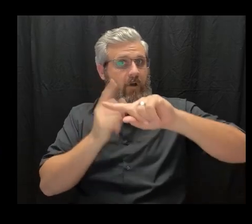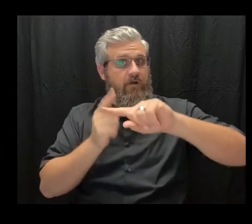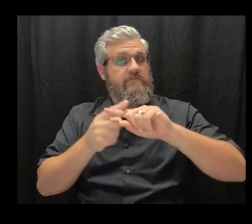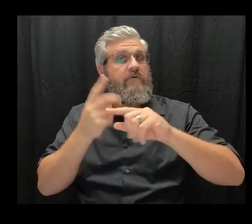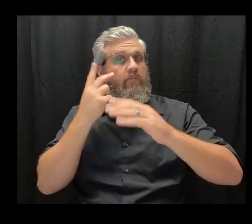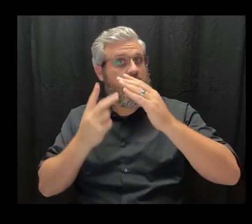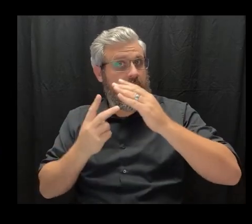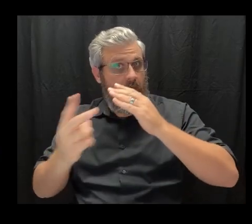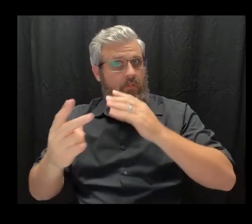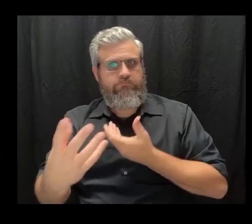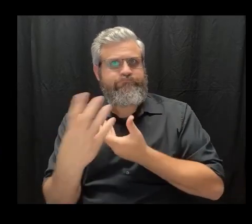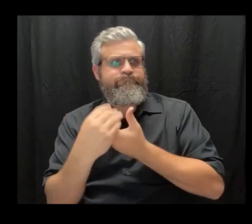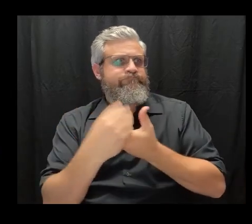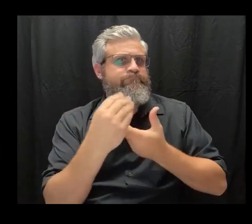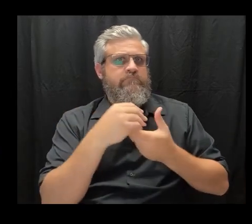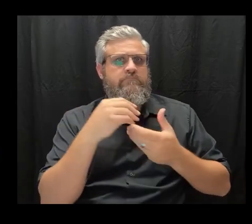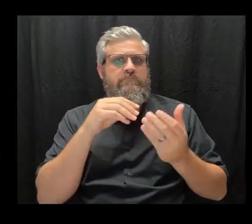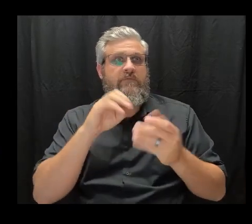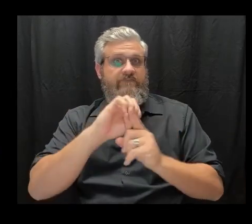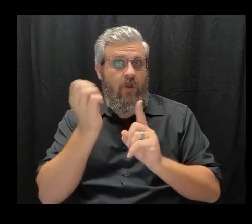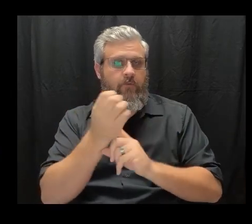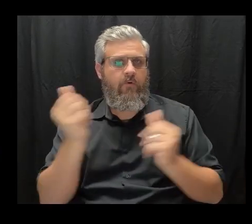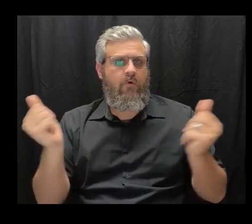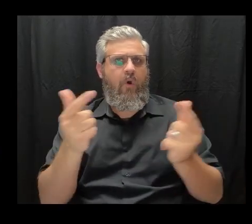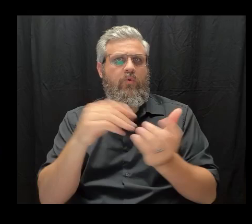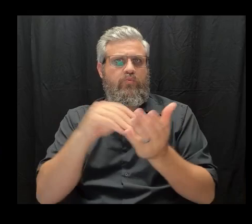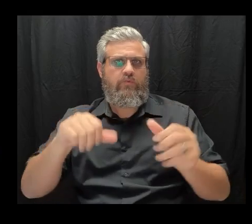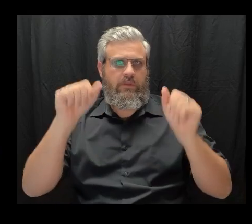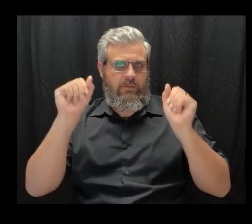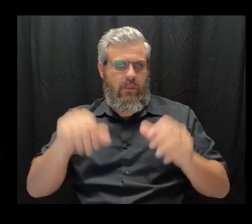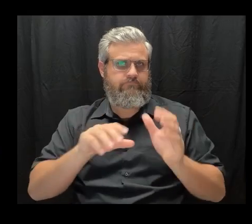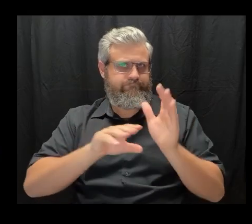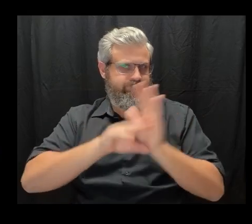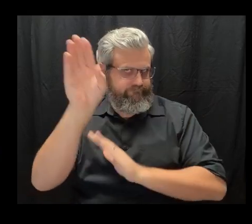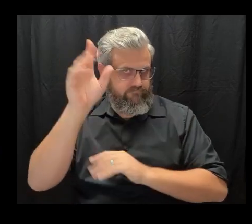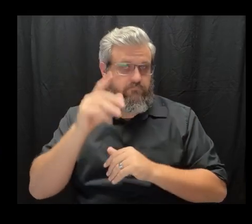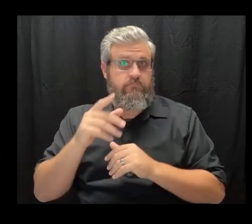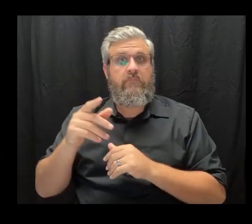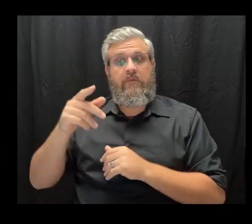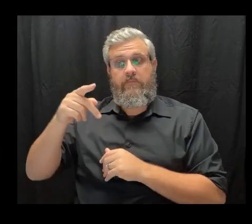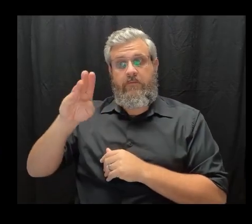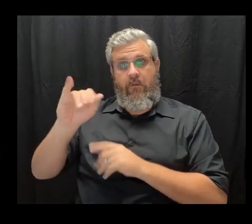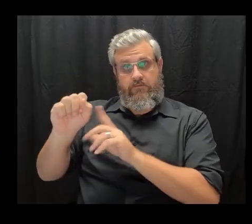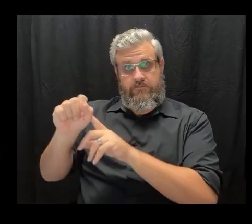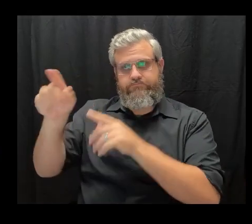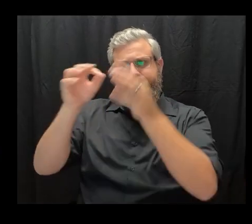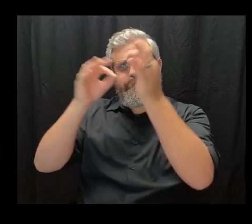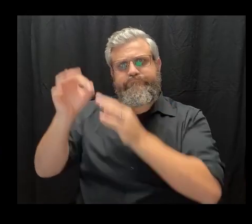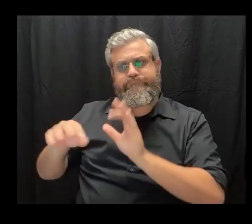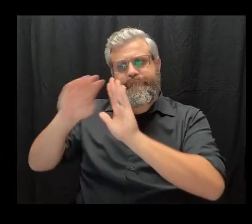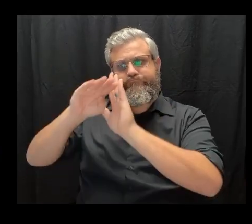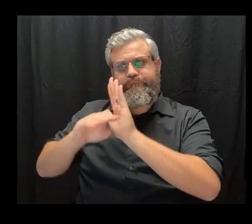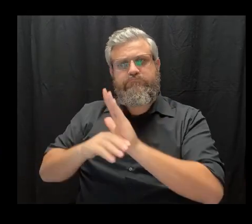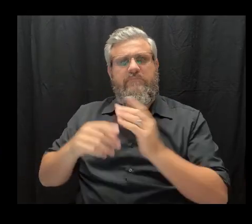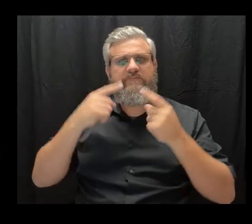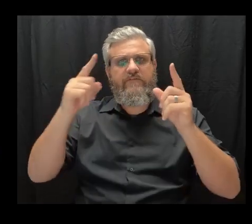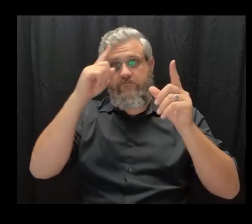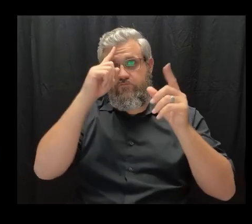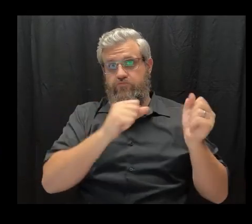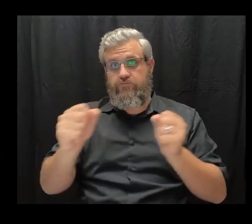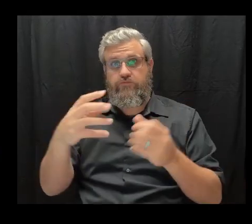succeed. As outlined by the Center on PBIS, effective prevention strategies include creating safe